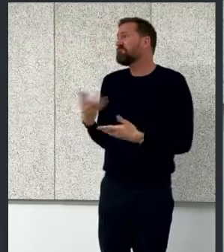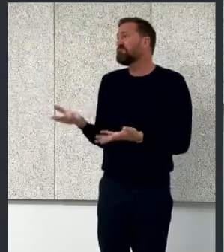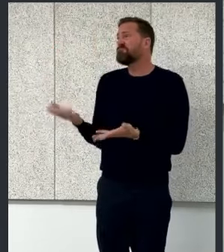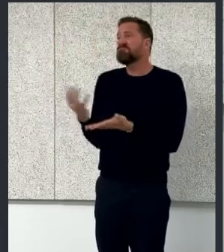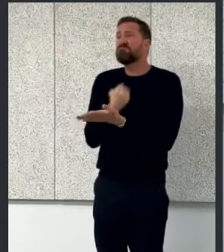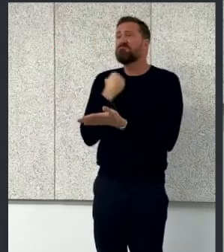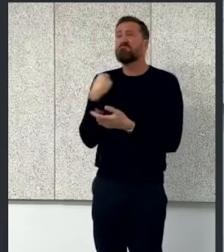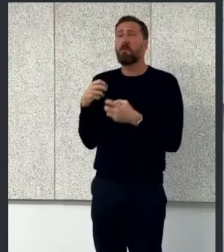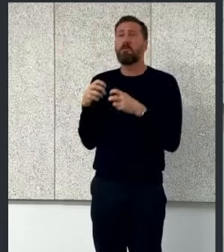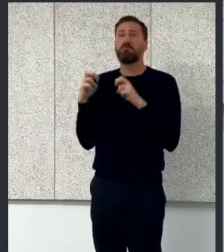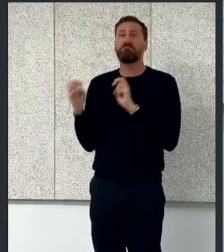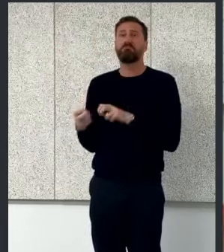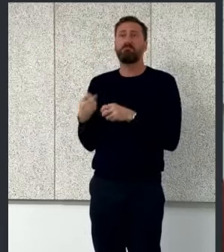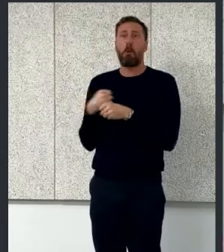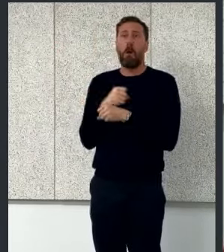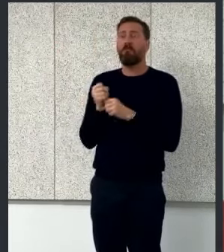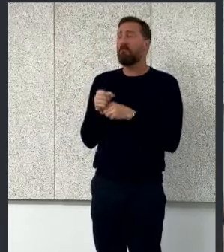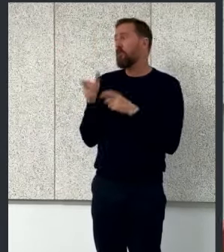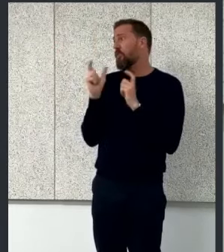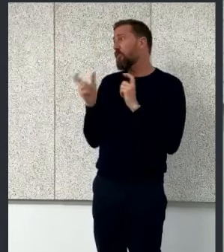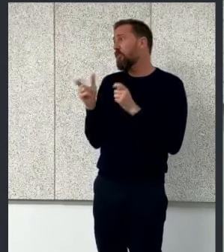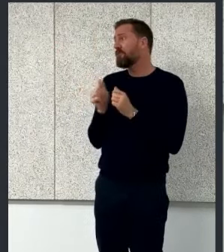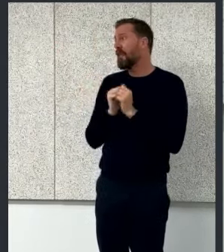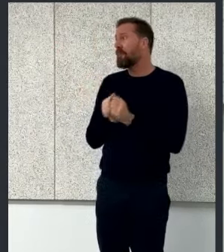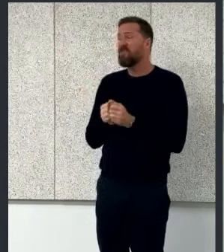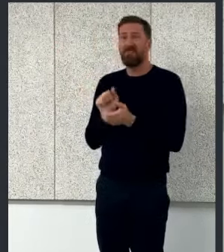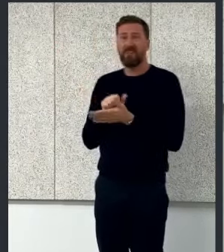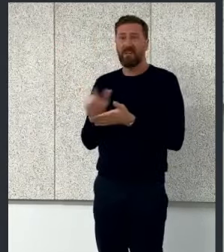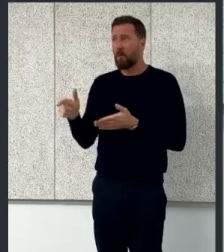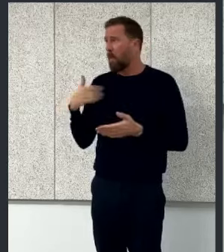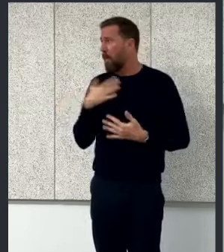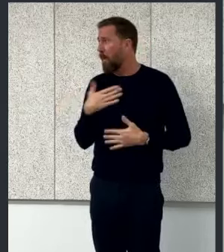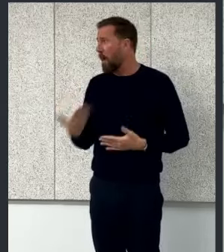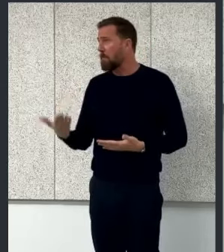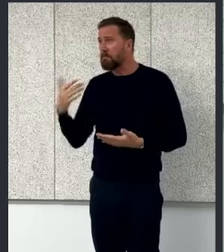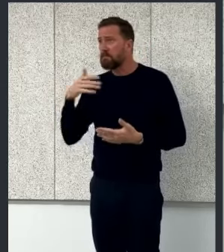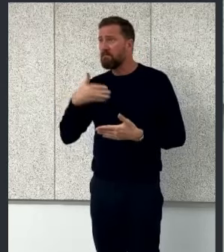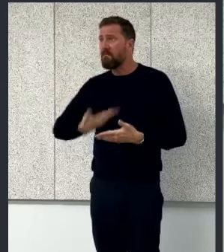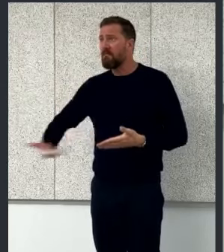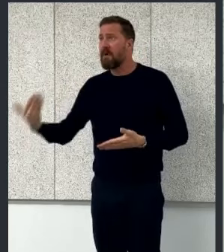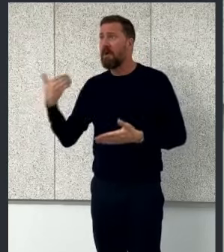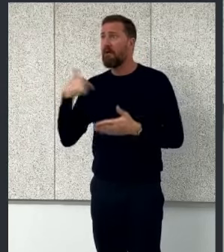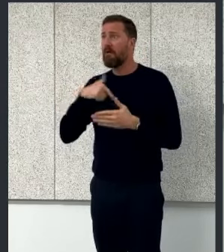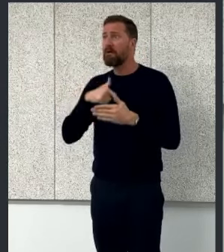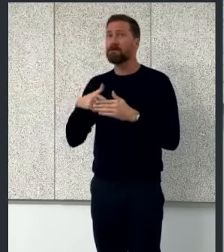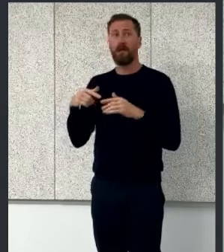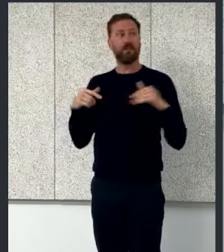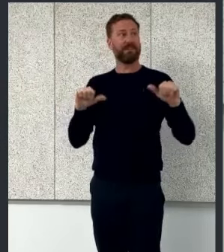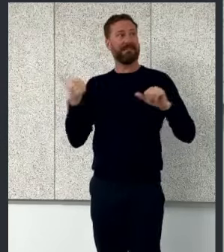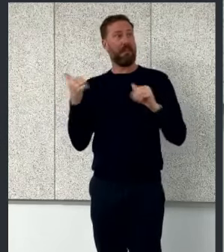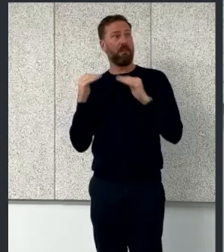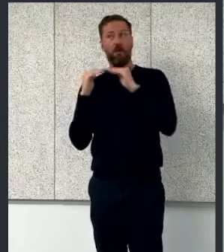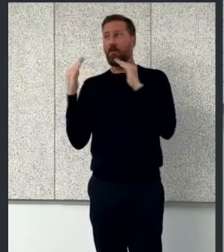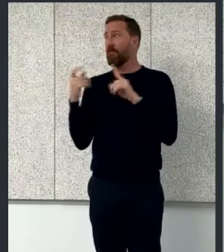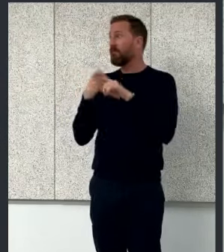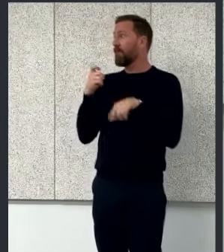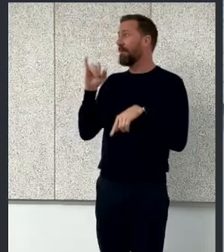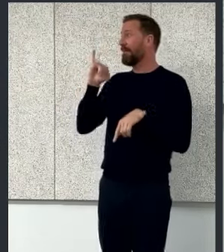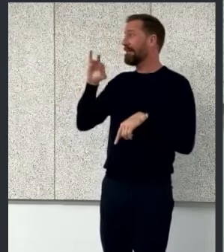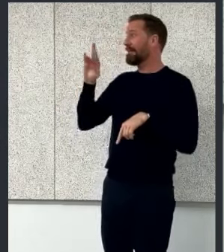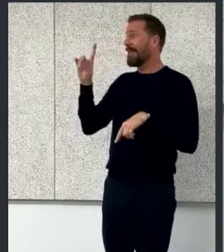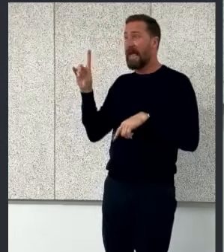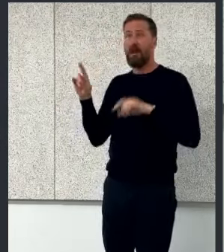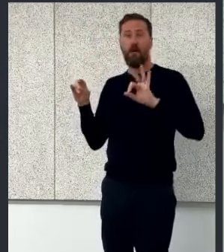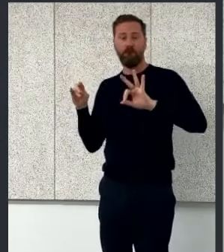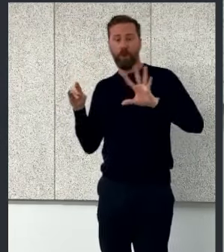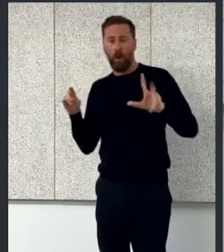and how generous that this theater, was to invite colleagues. And there was a colleague that was in from Indiana, and there was a colleague that was in from Florida. And not